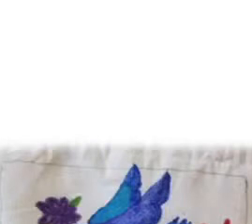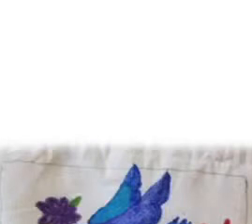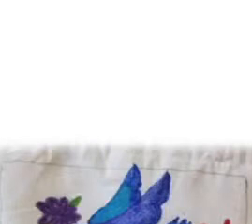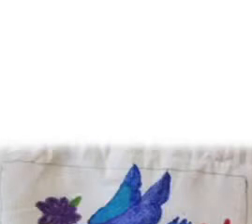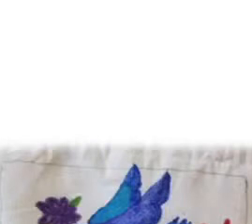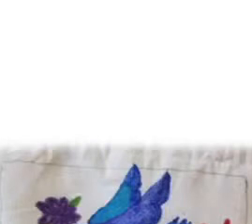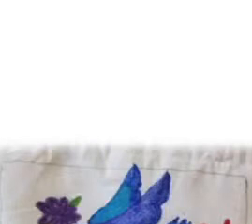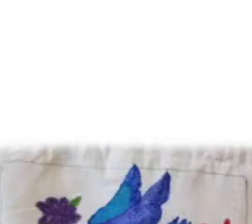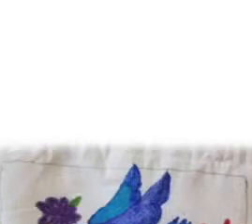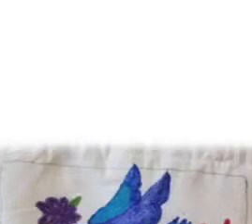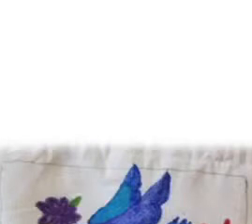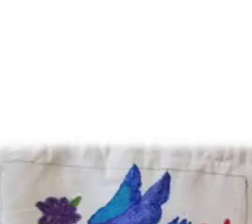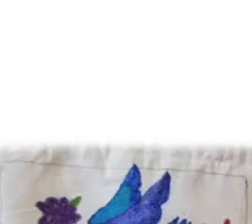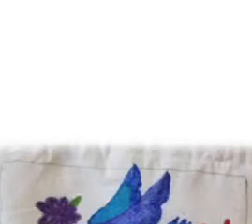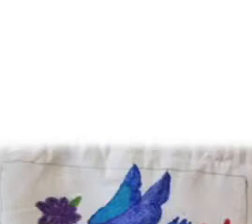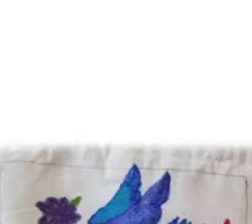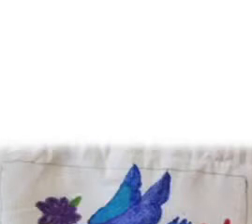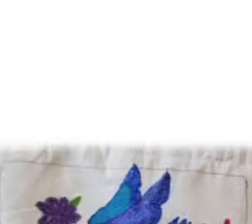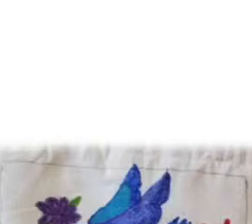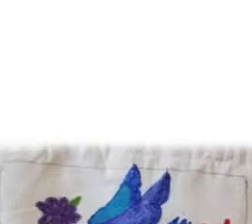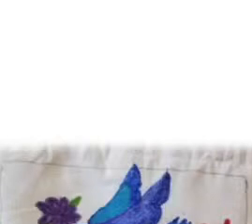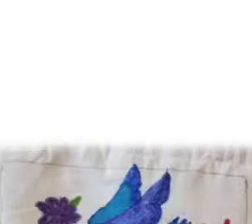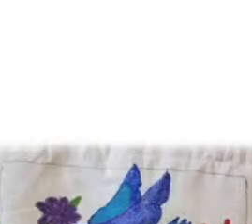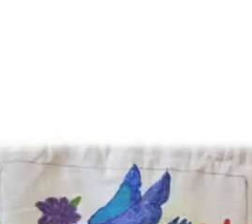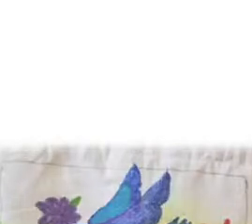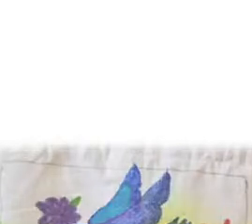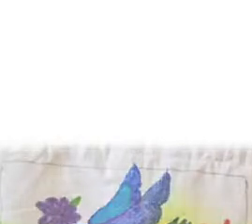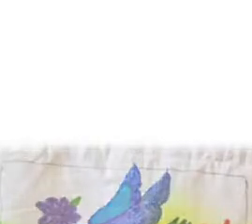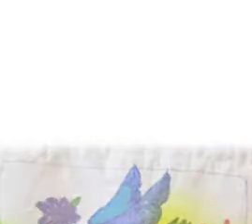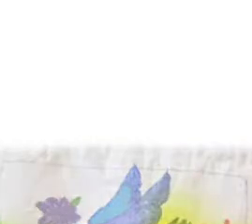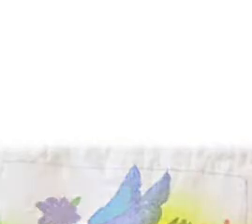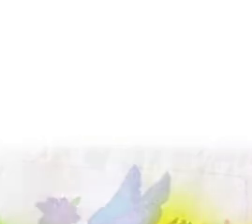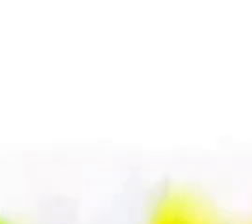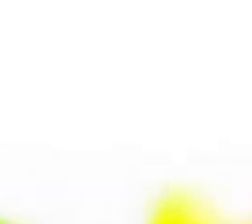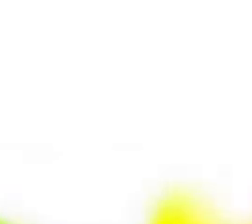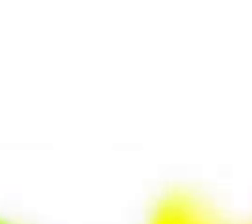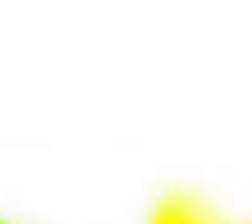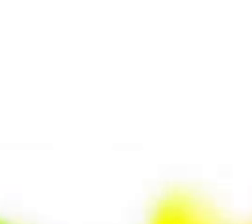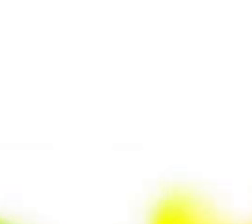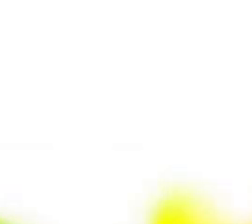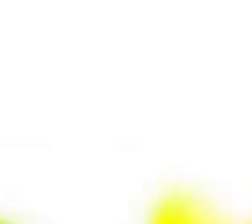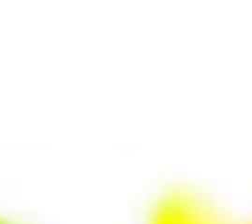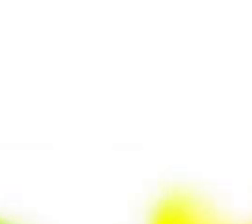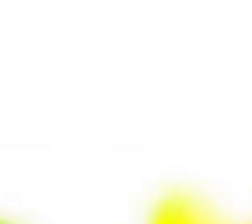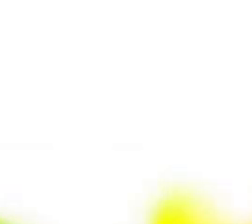De colores son los pajaritos que vienen de afuera.